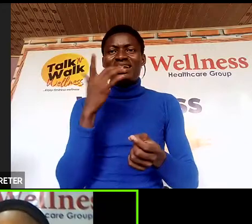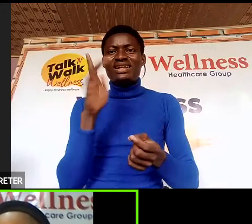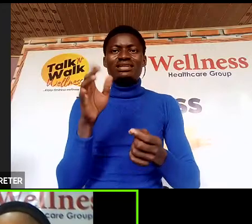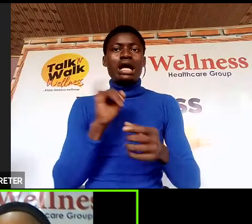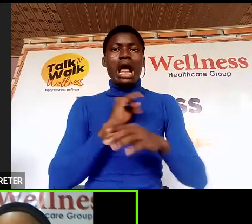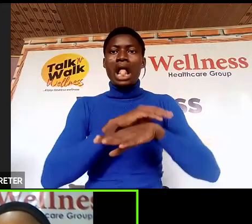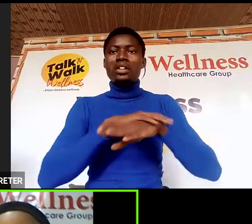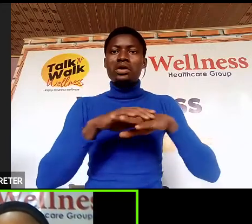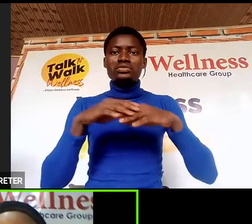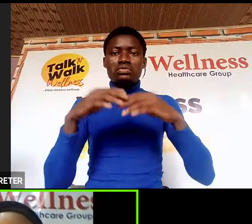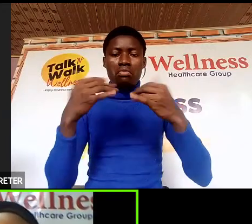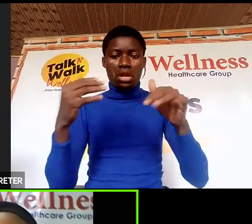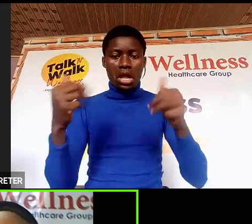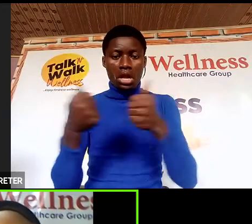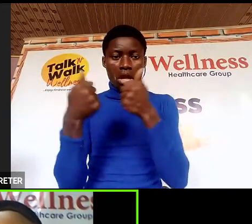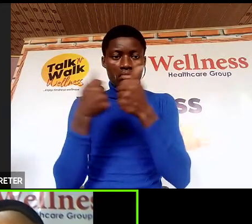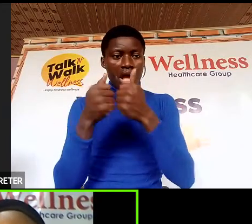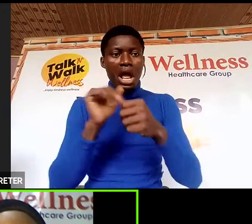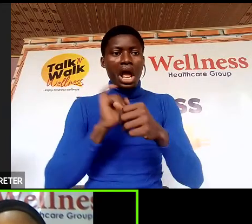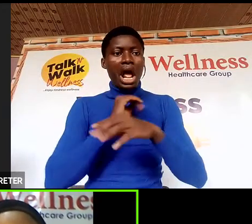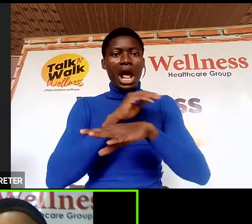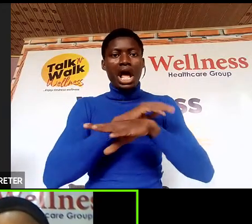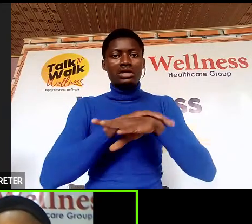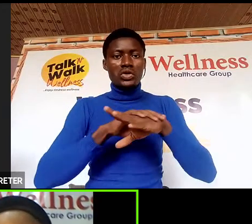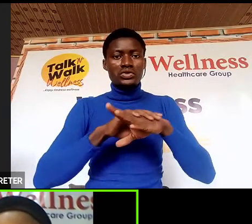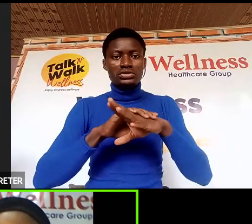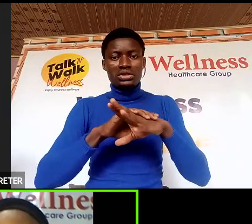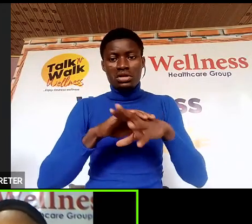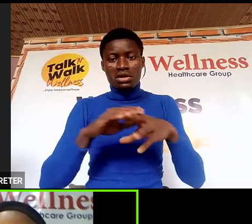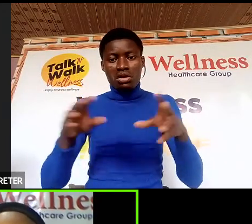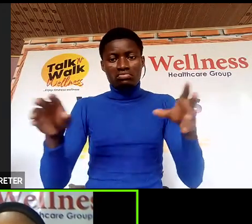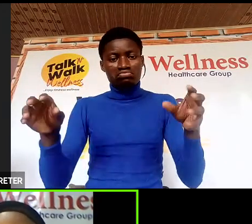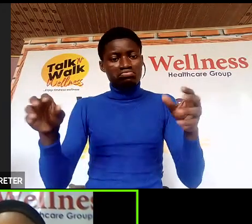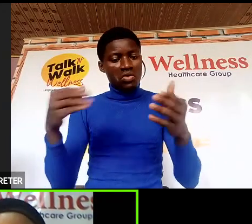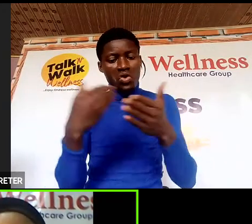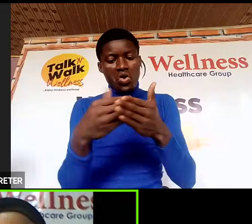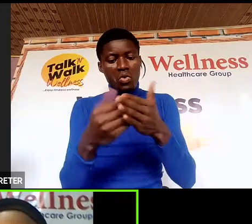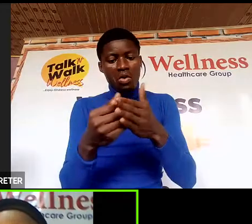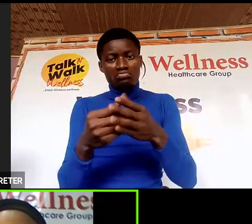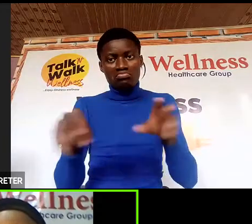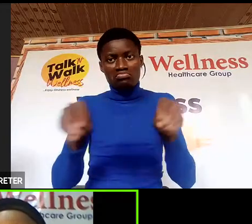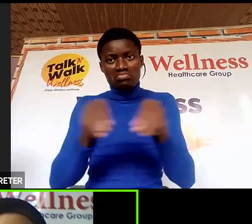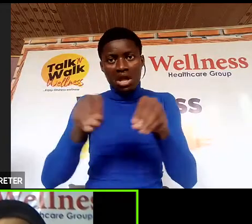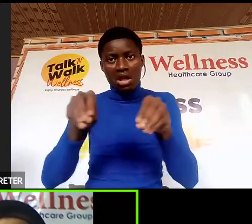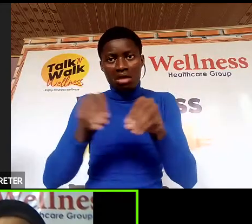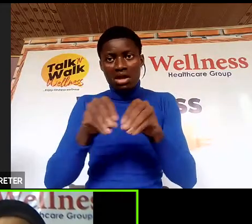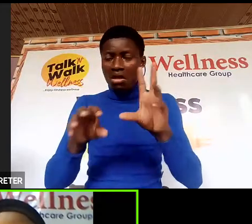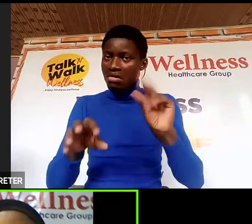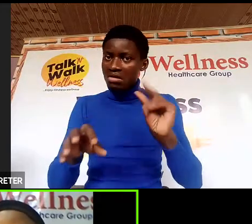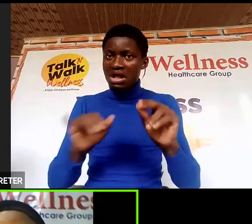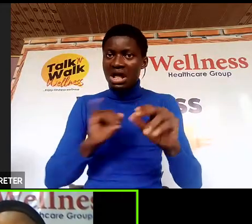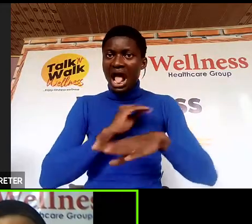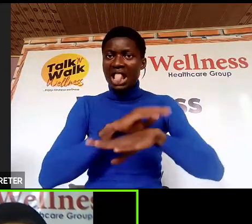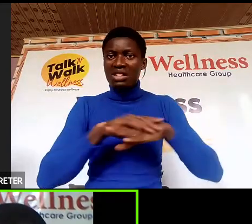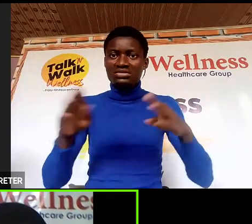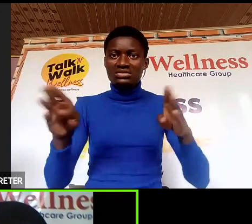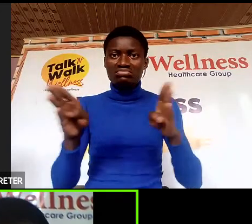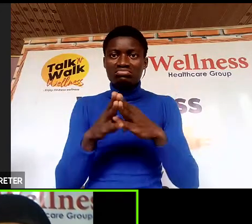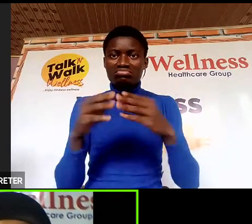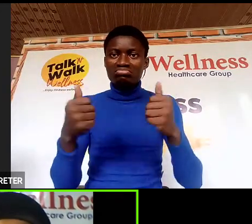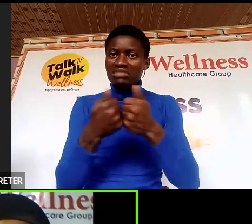my money somewhere, I want to be sure of the returns. I read about it. I learn about it. I shook my eyes into it and look at it why